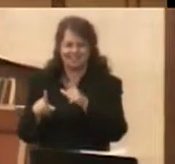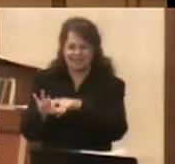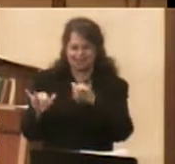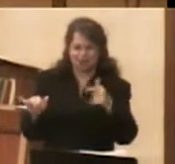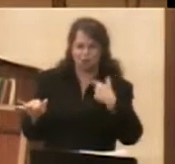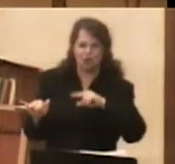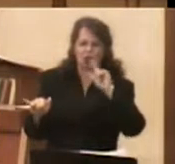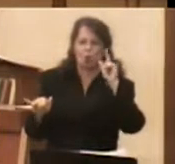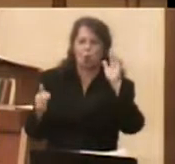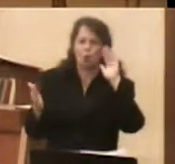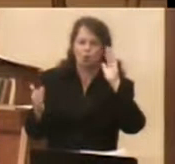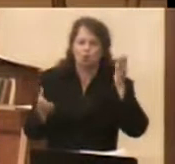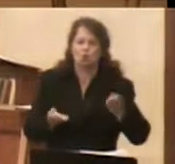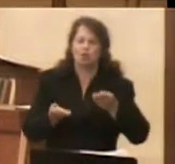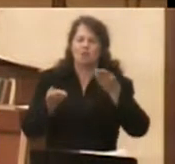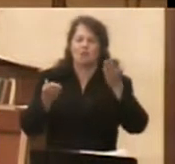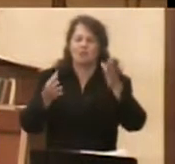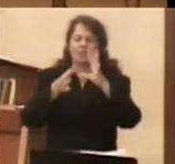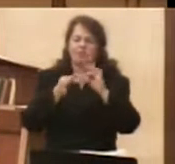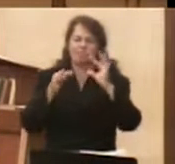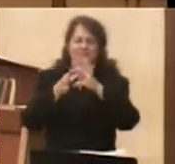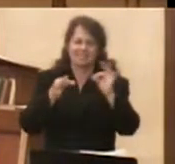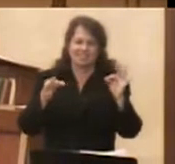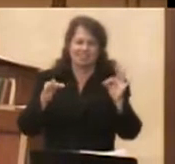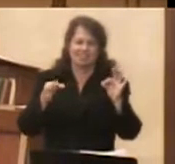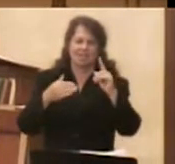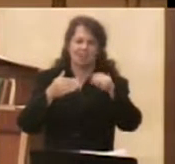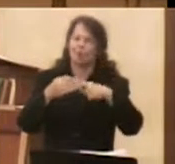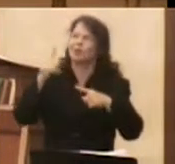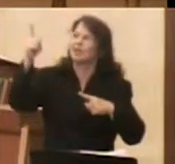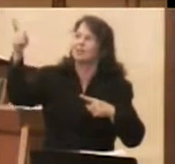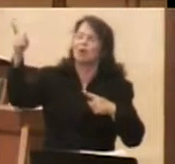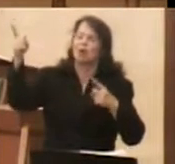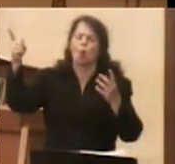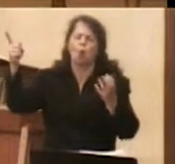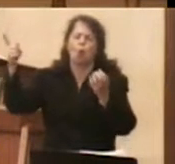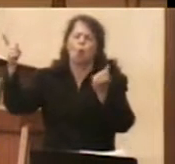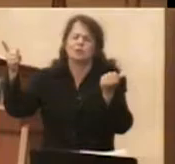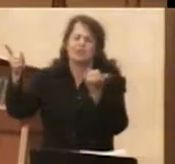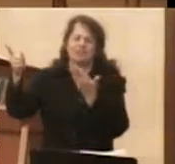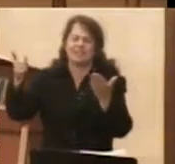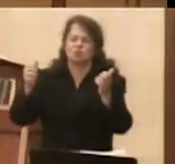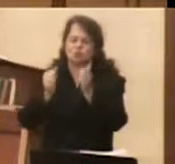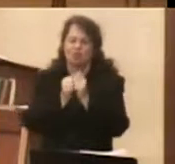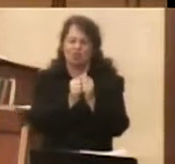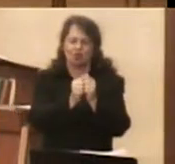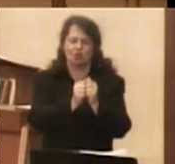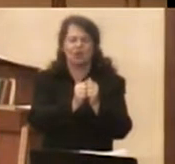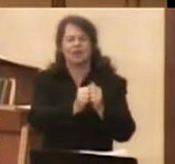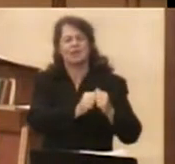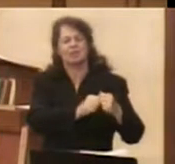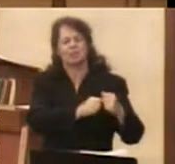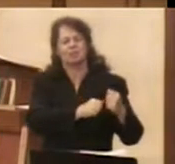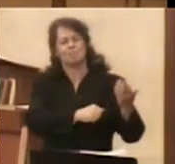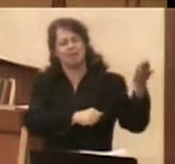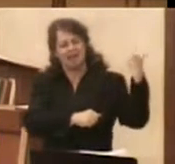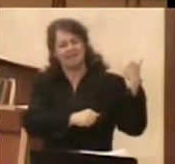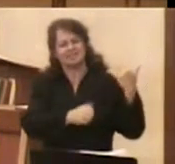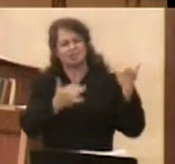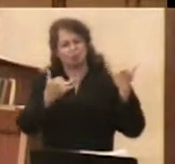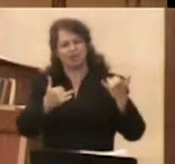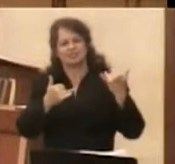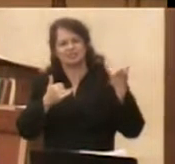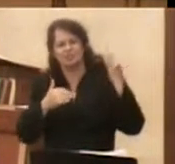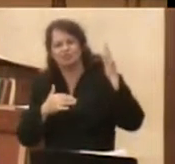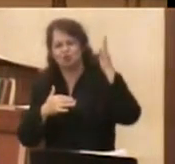that message of God who holds all of this together, past, present, and future. And in that